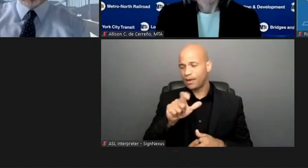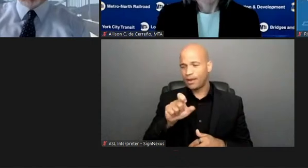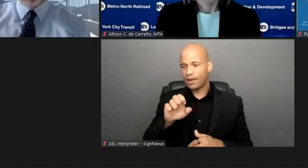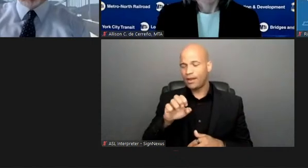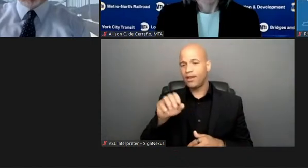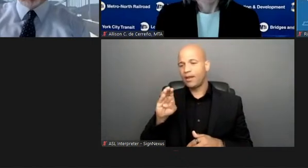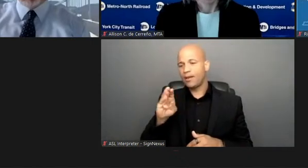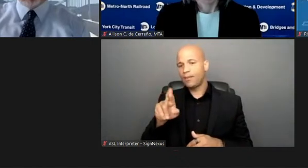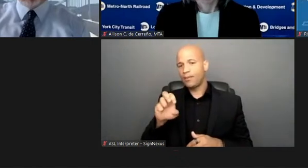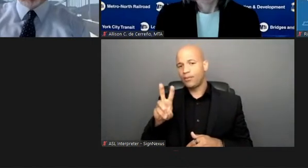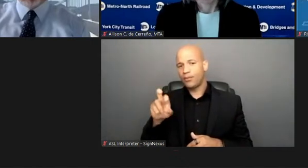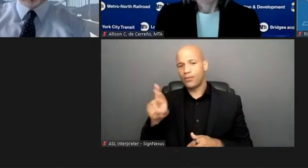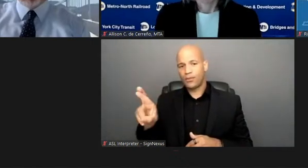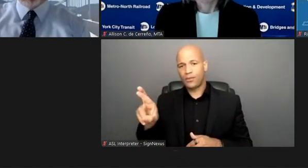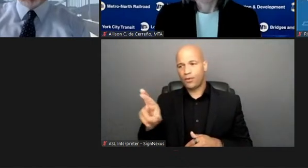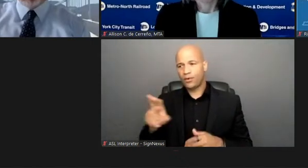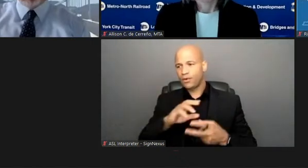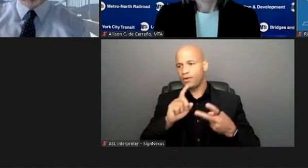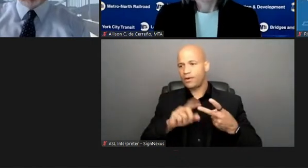delis